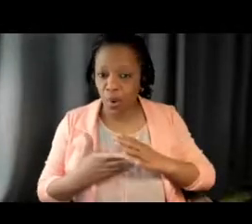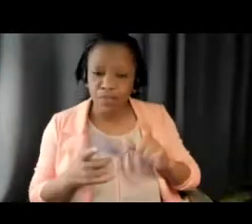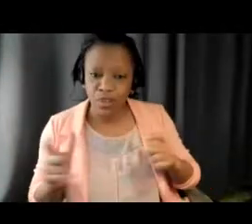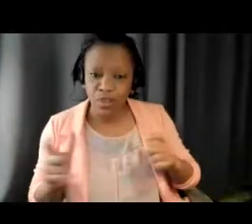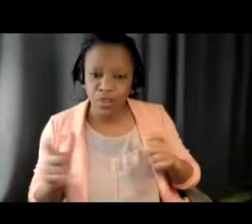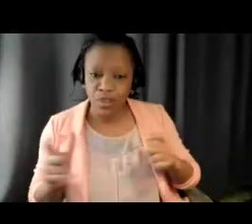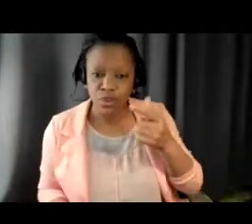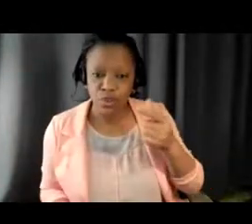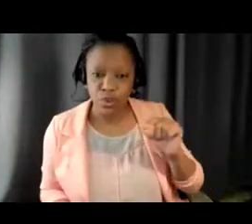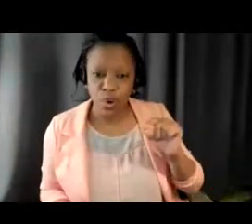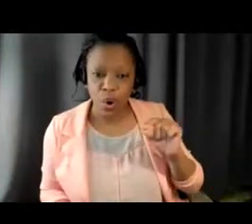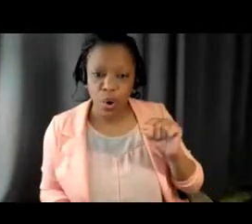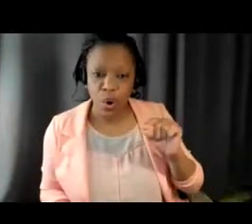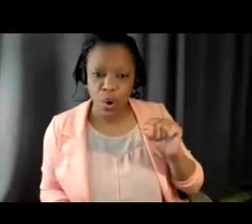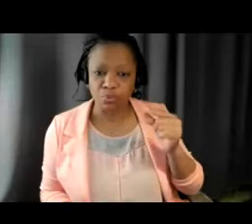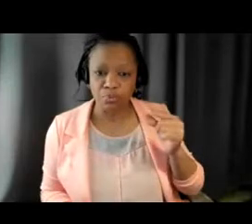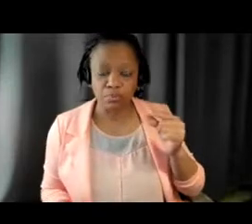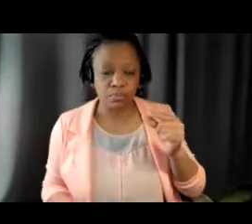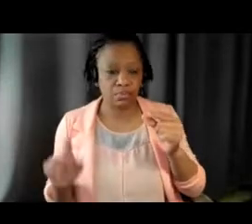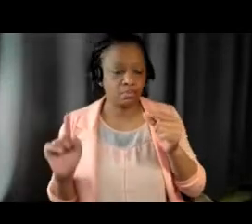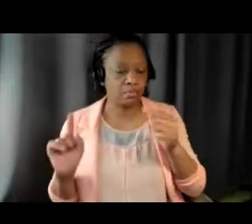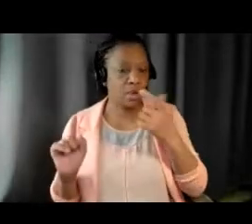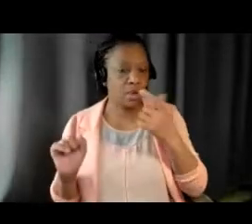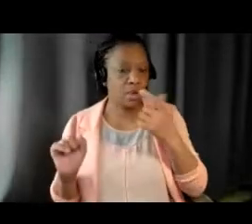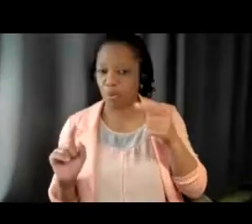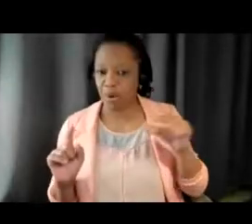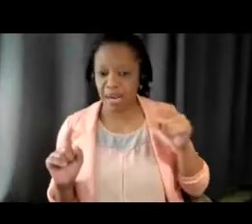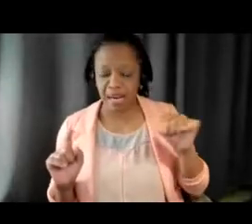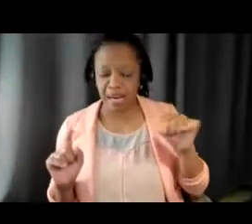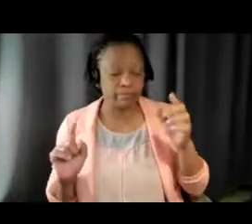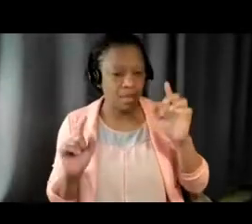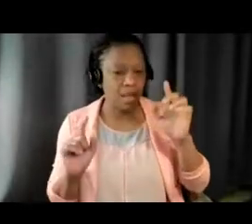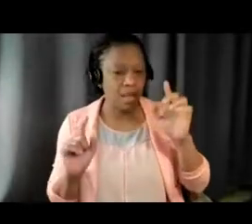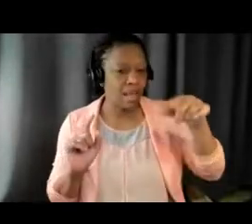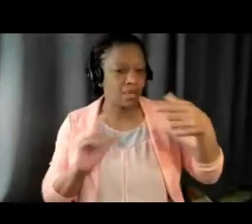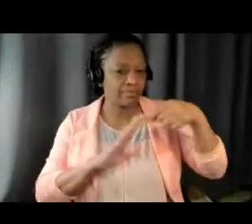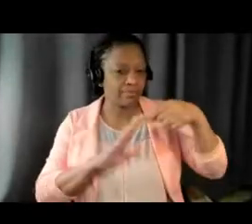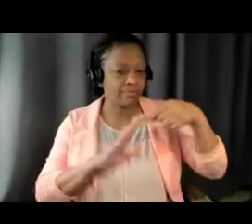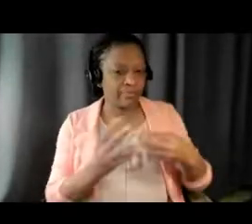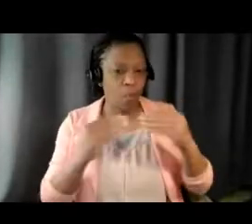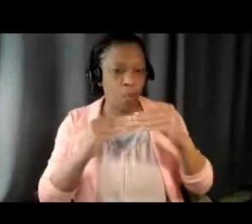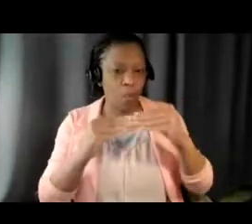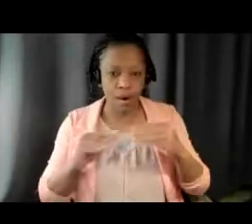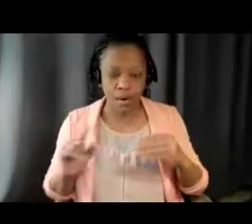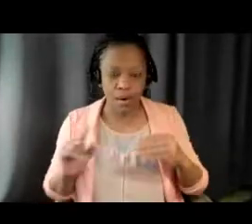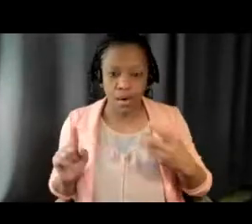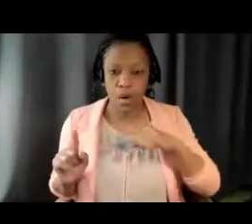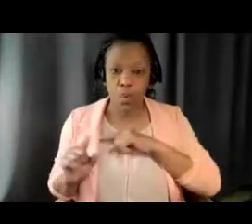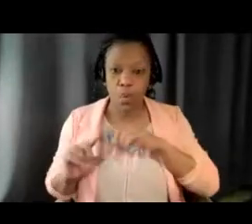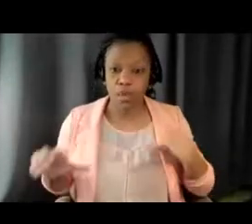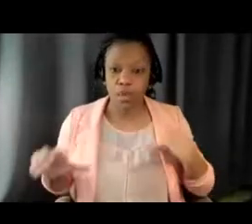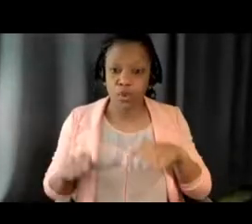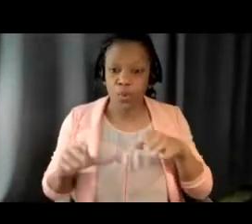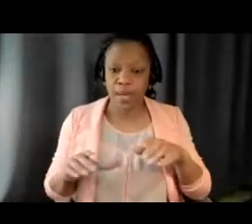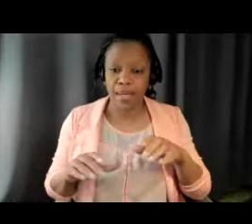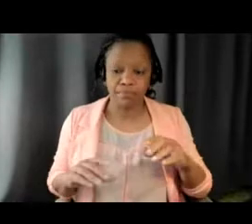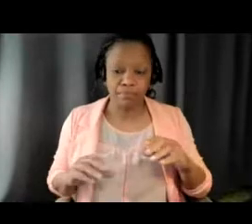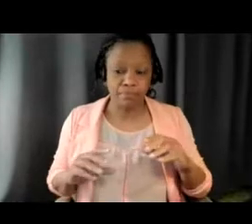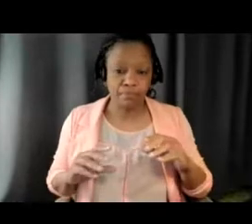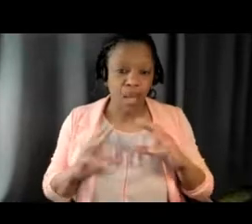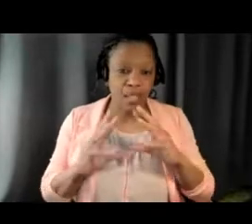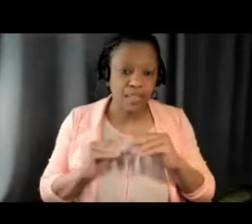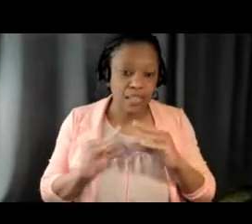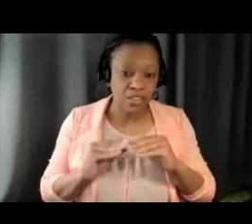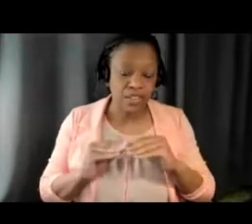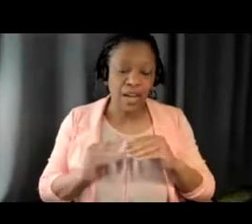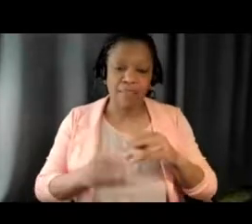into. But we're right now inside of the kitchen doing a session of Kitchen Table Talks. As a community